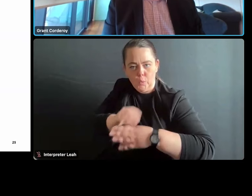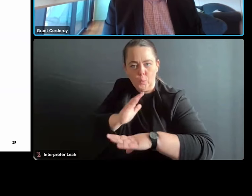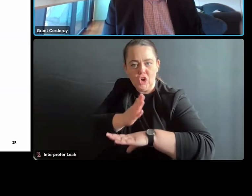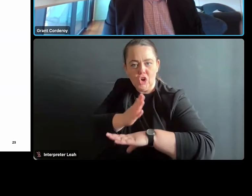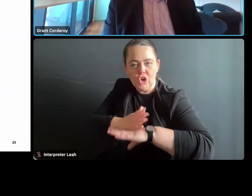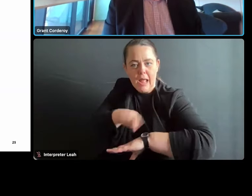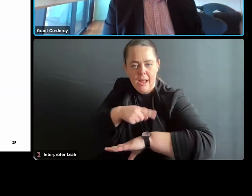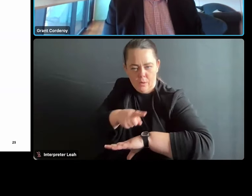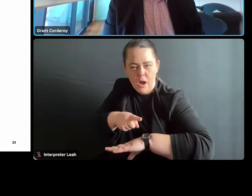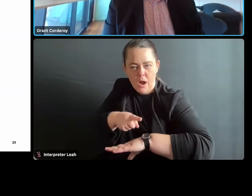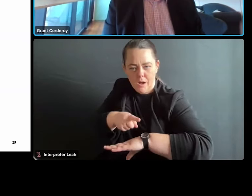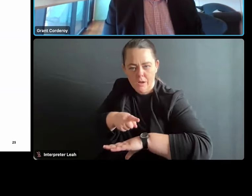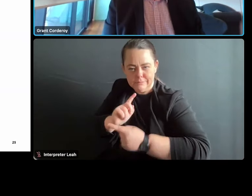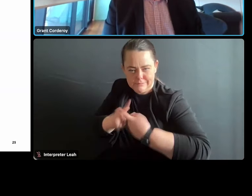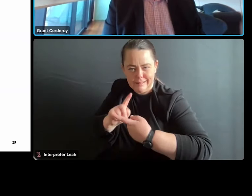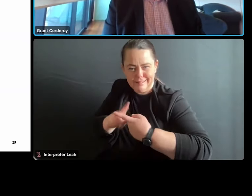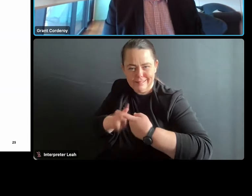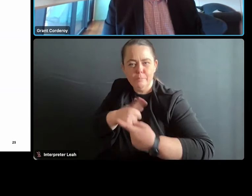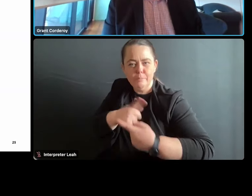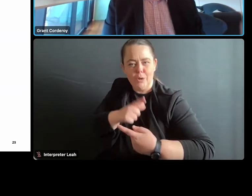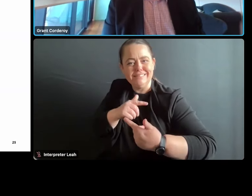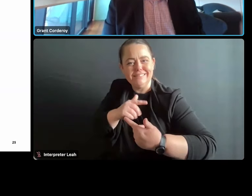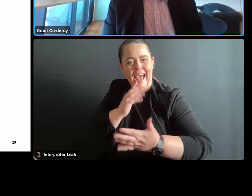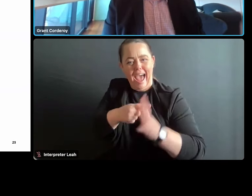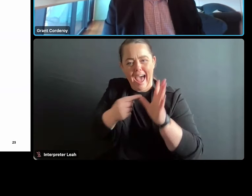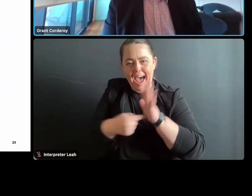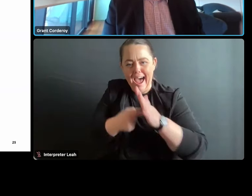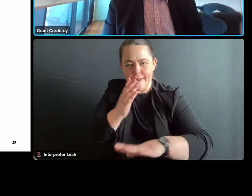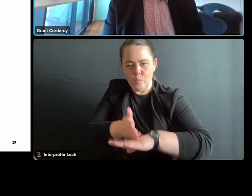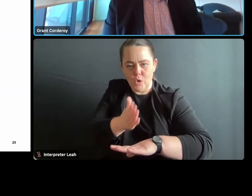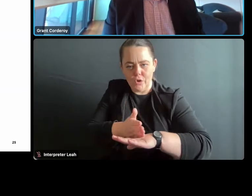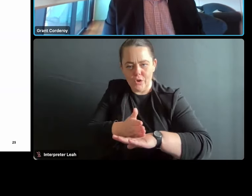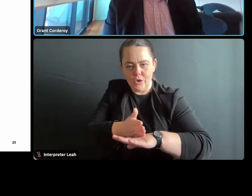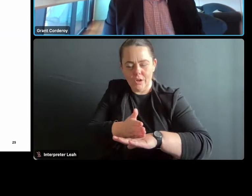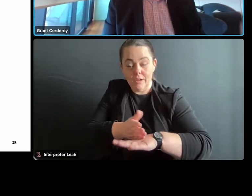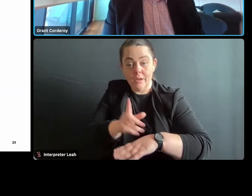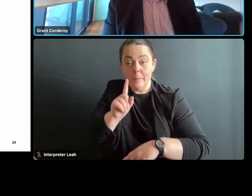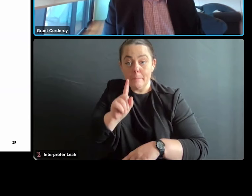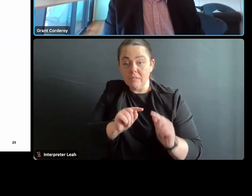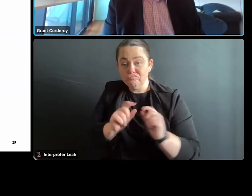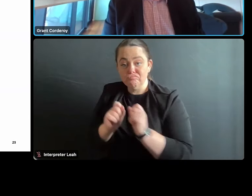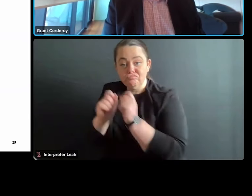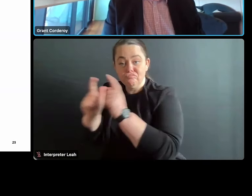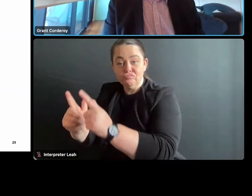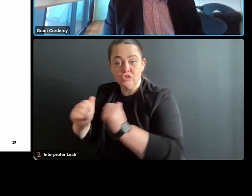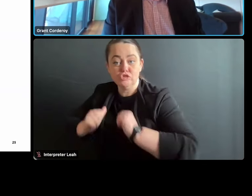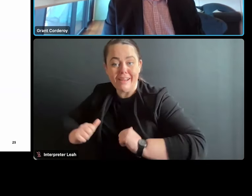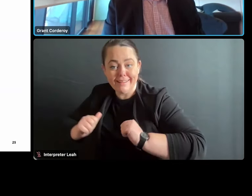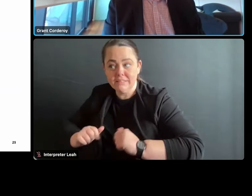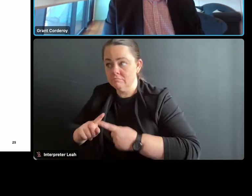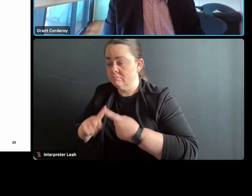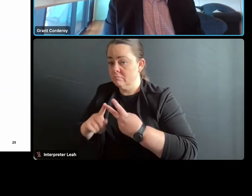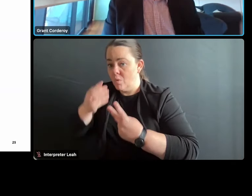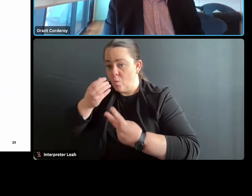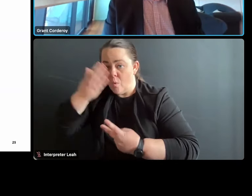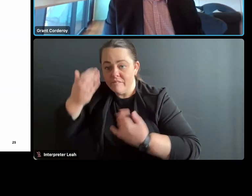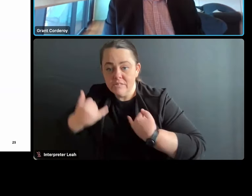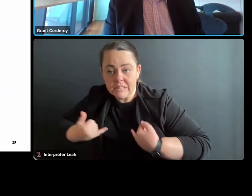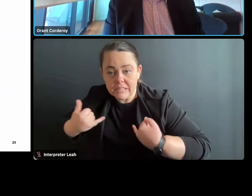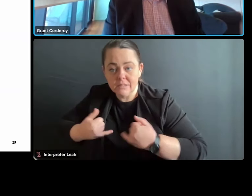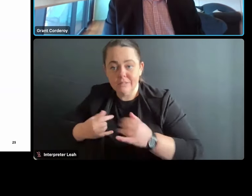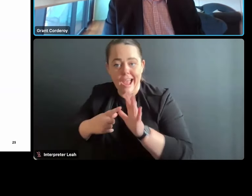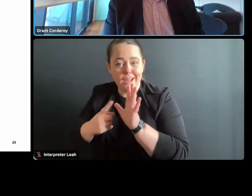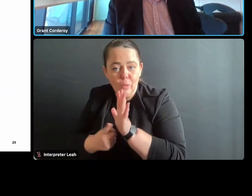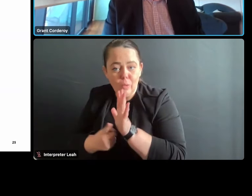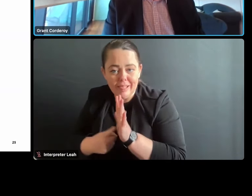been worked under what category has been worked. If you can't get it from the roster, the payroll system is a secondary way of doing